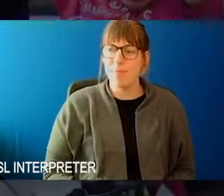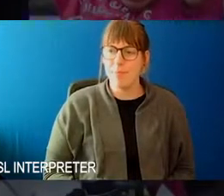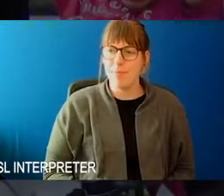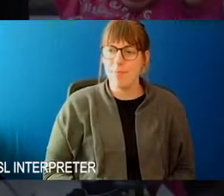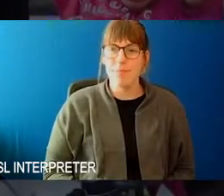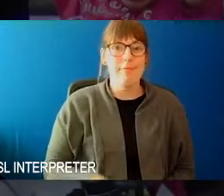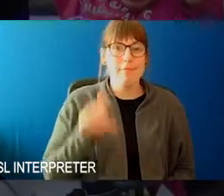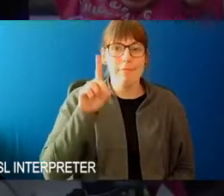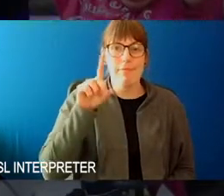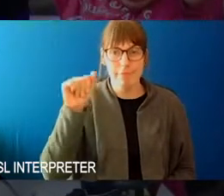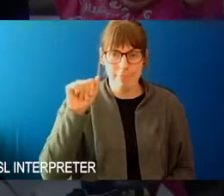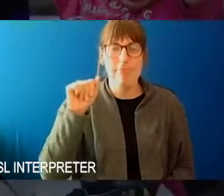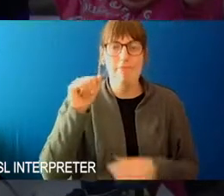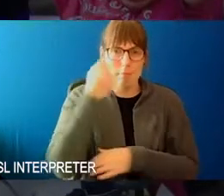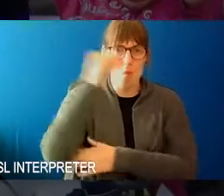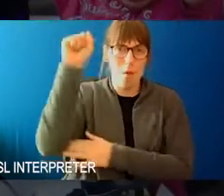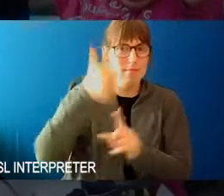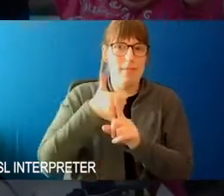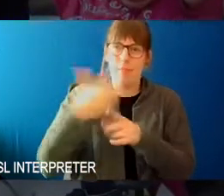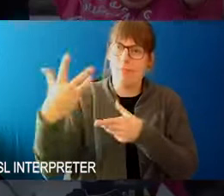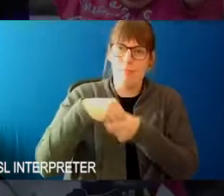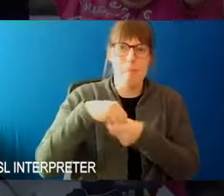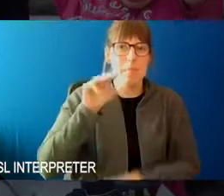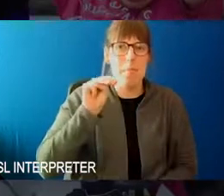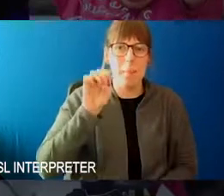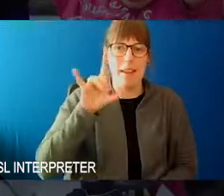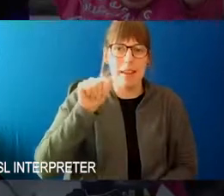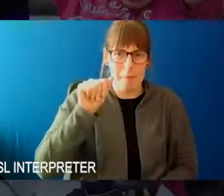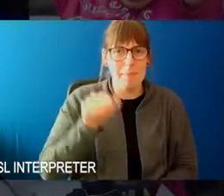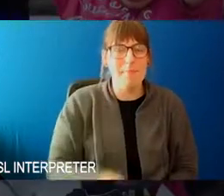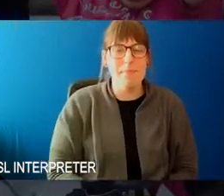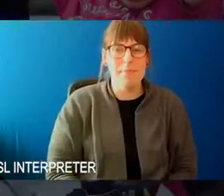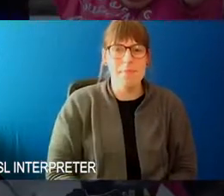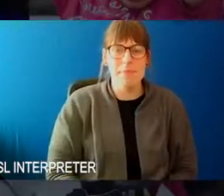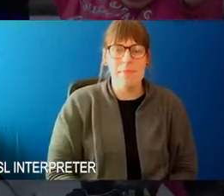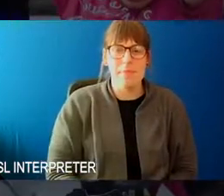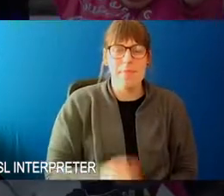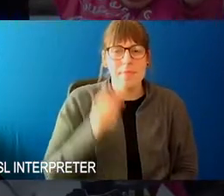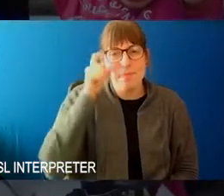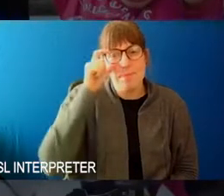So the disability movement is a media.